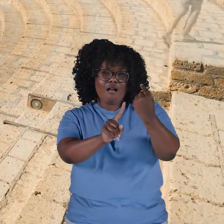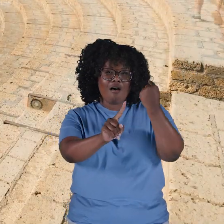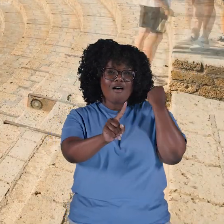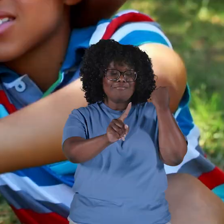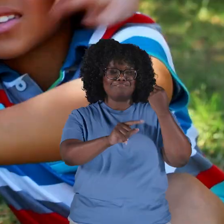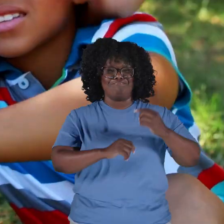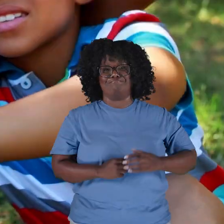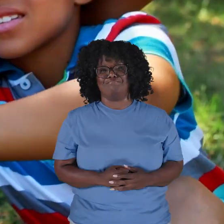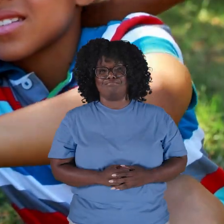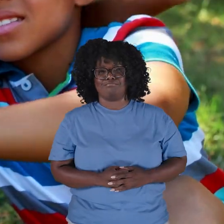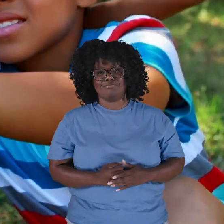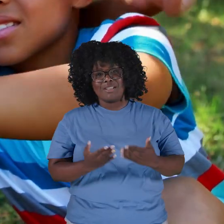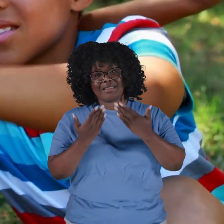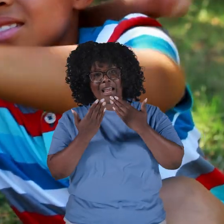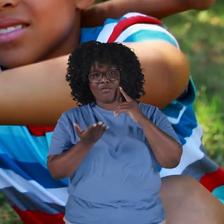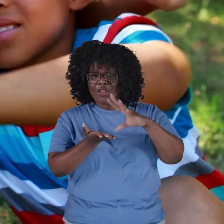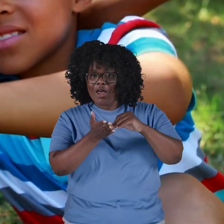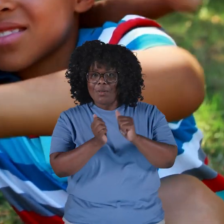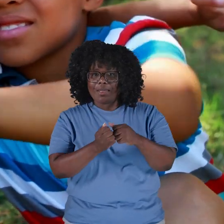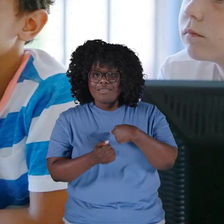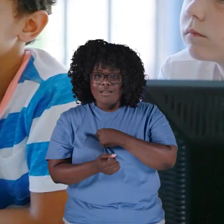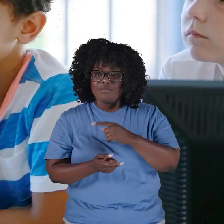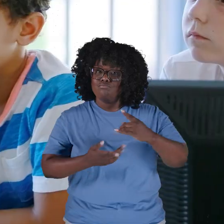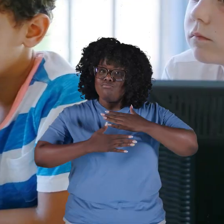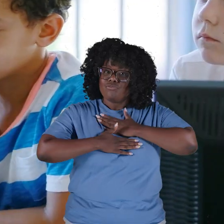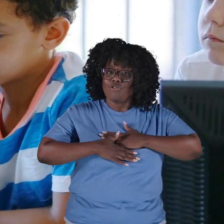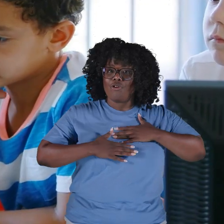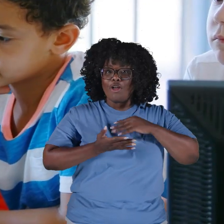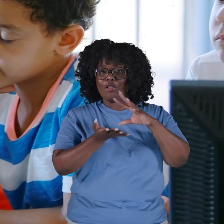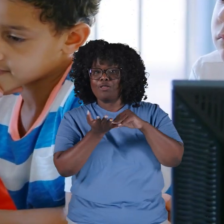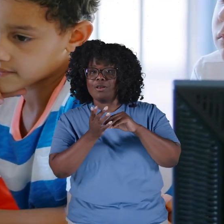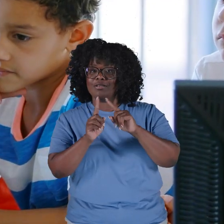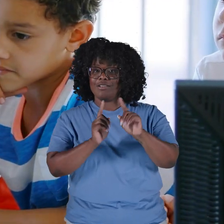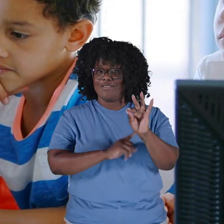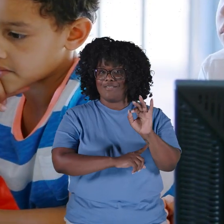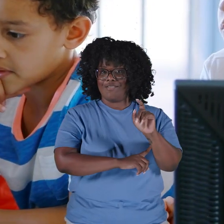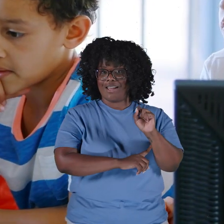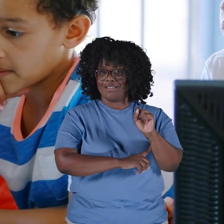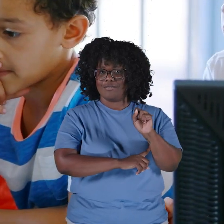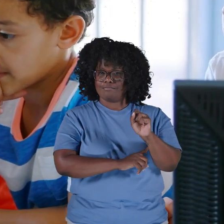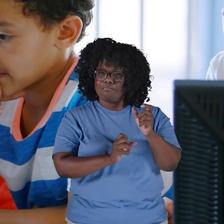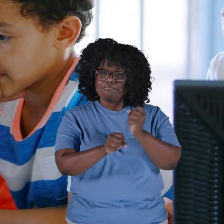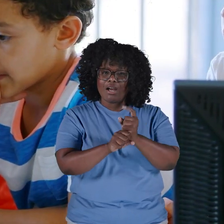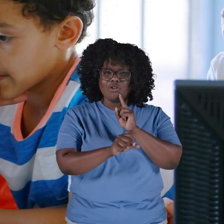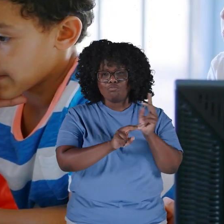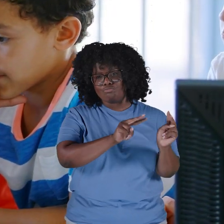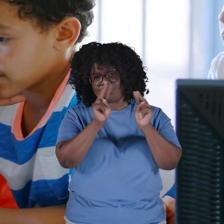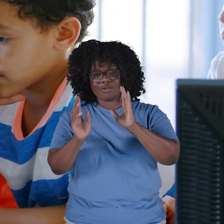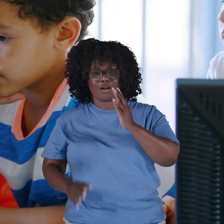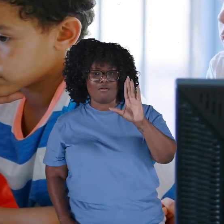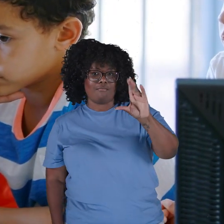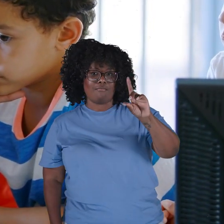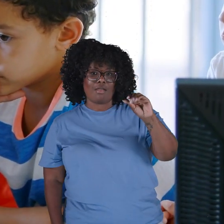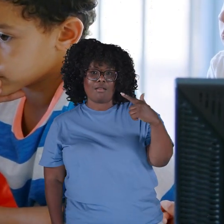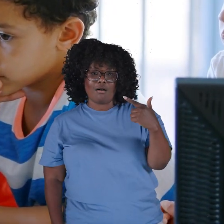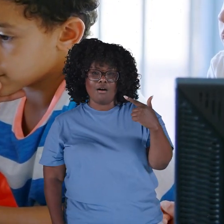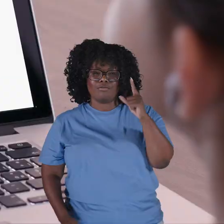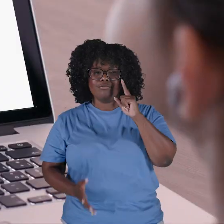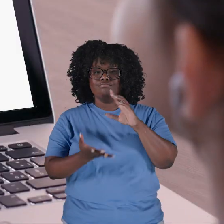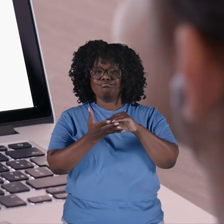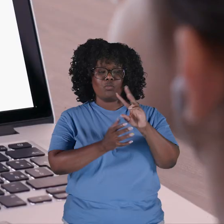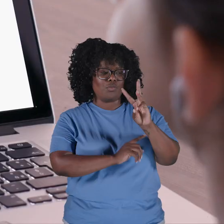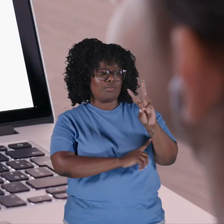ago. Thanks for learning with us. If you enjoy discovering new facts, make sure you head over to our